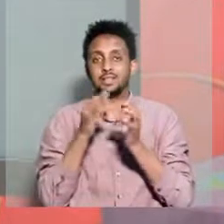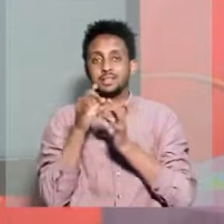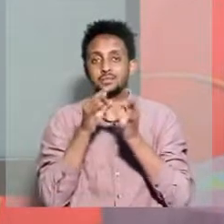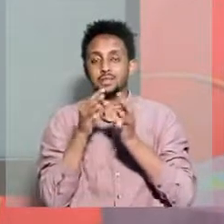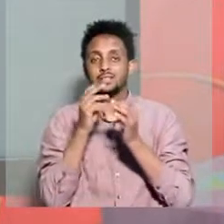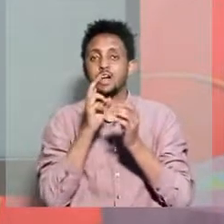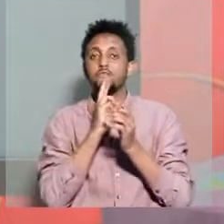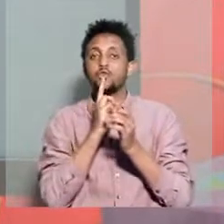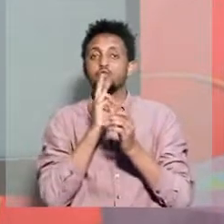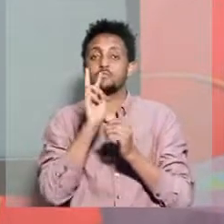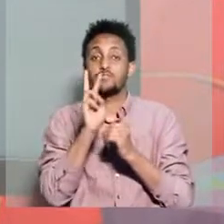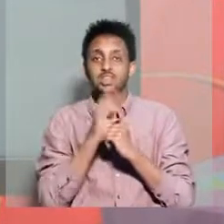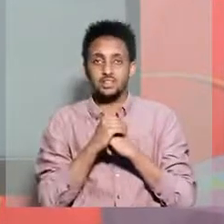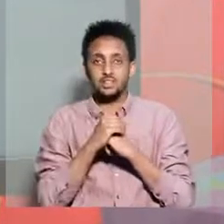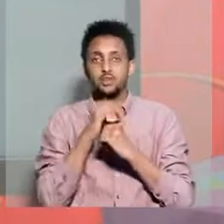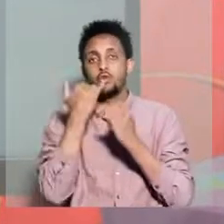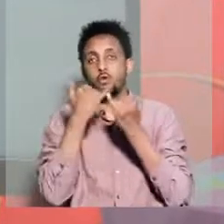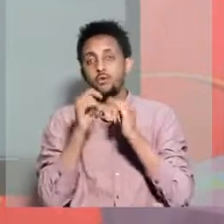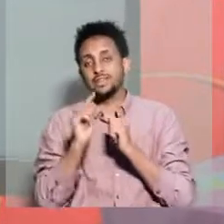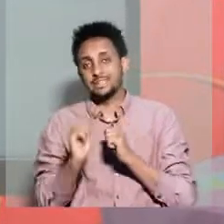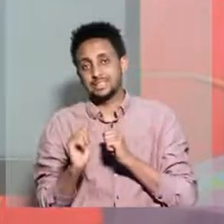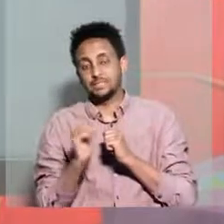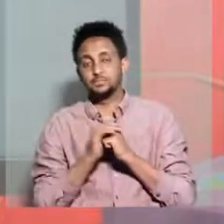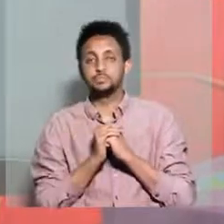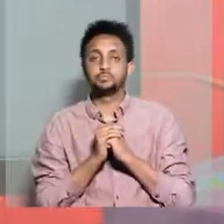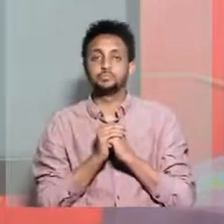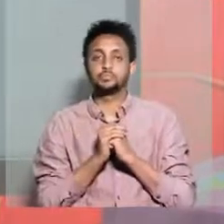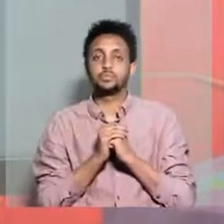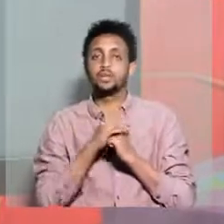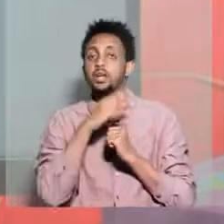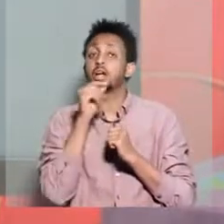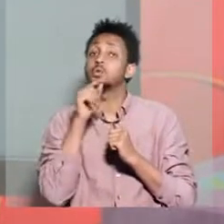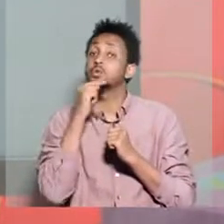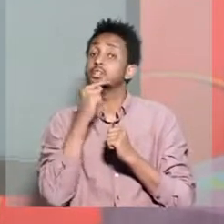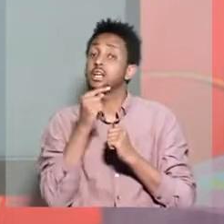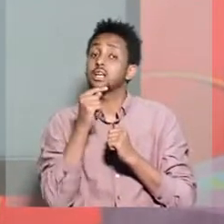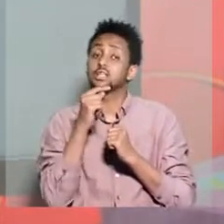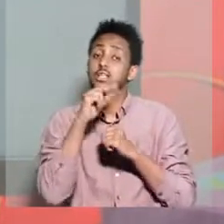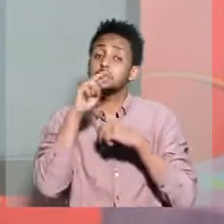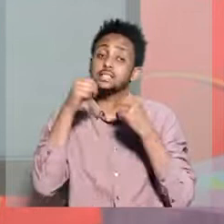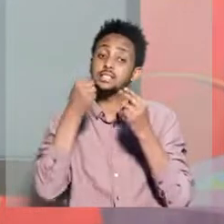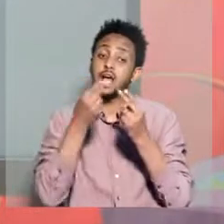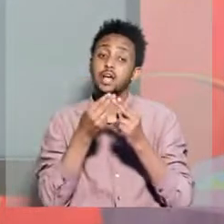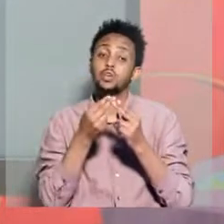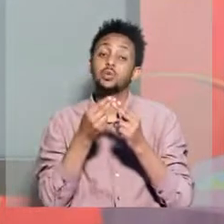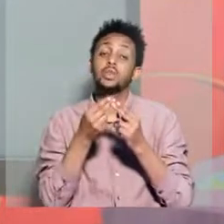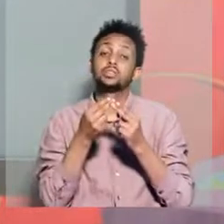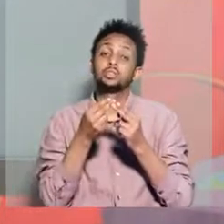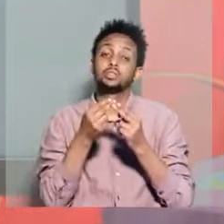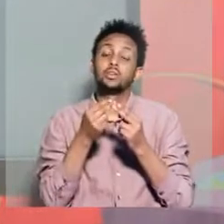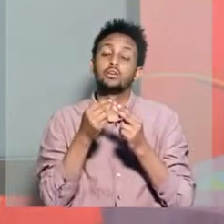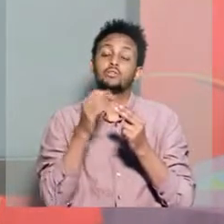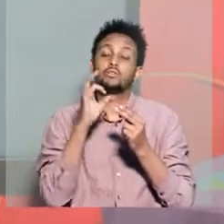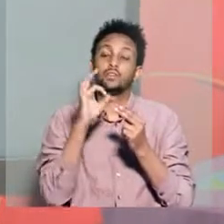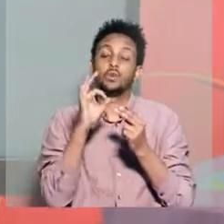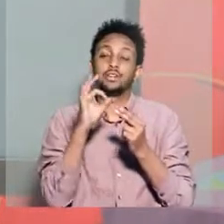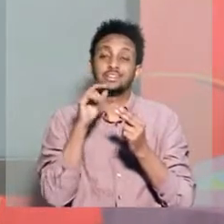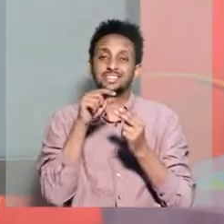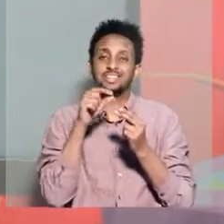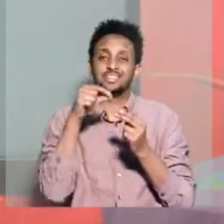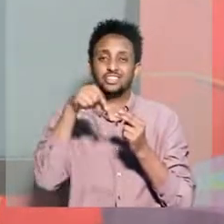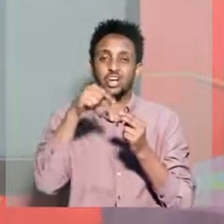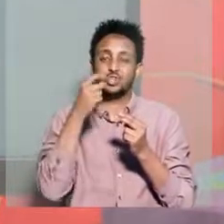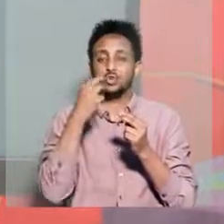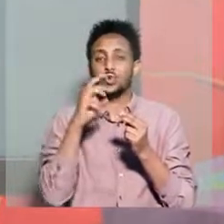as volume V over time T. And its SI units, the SI unit of flow of rate or discharge